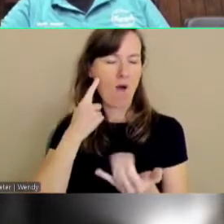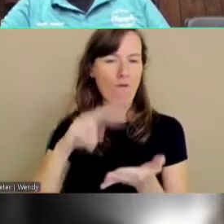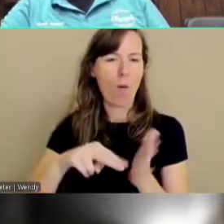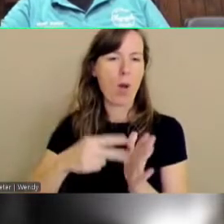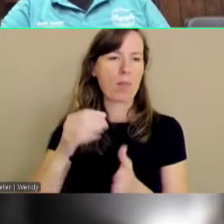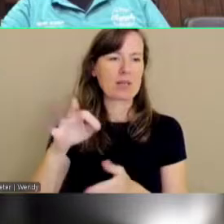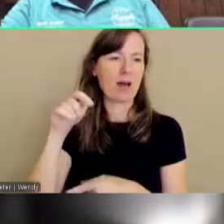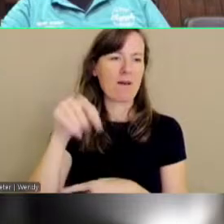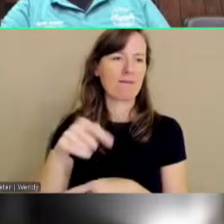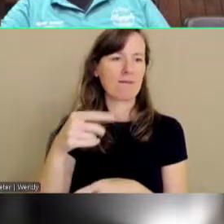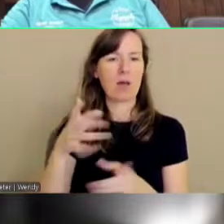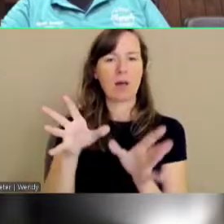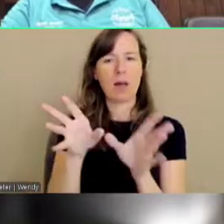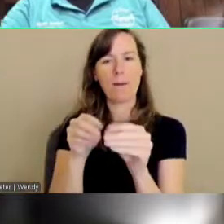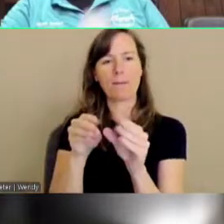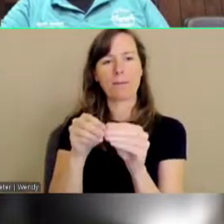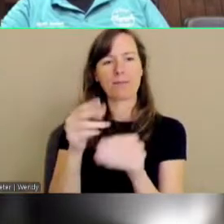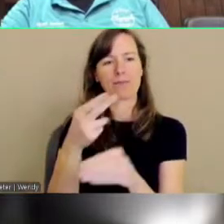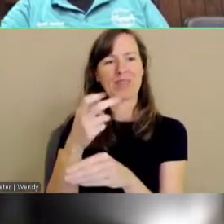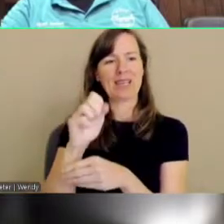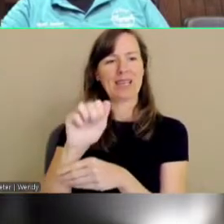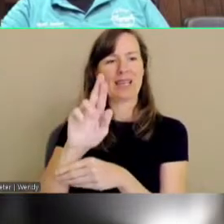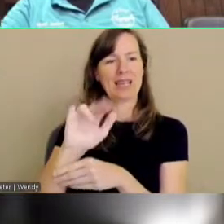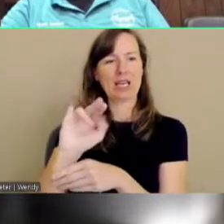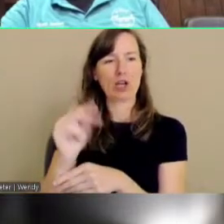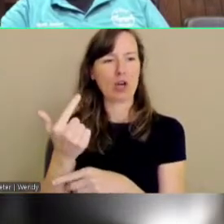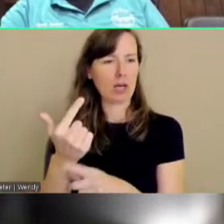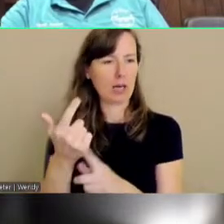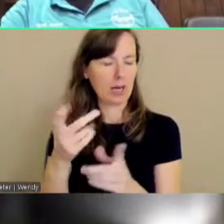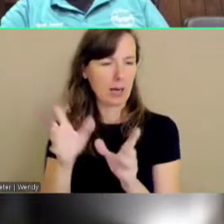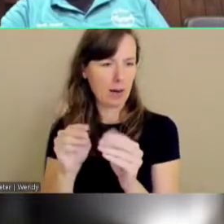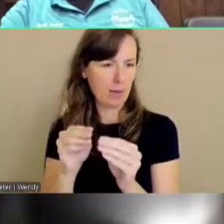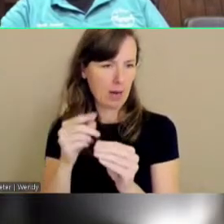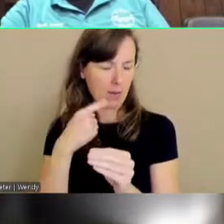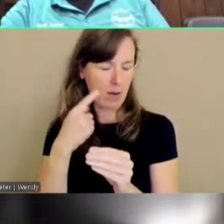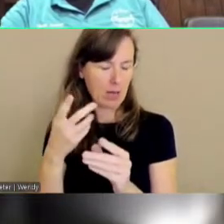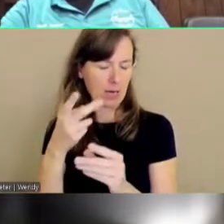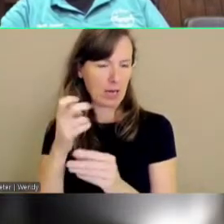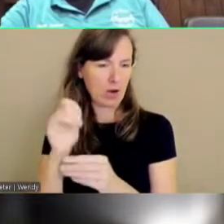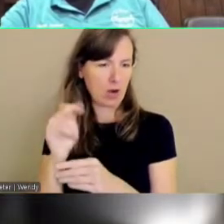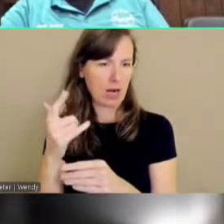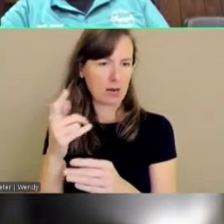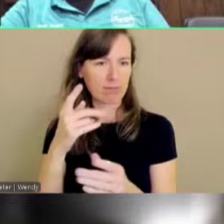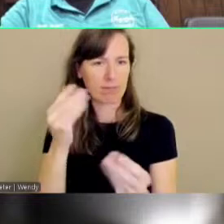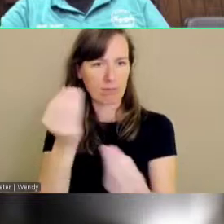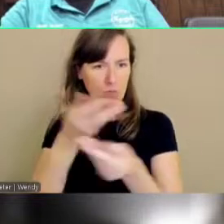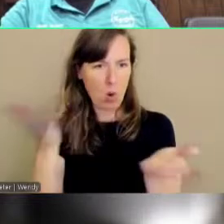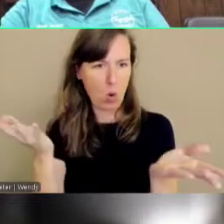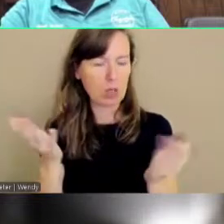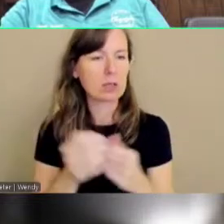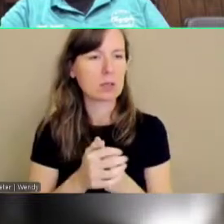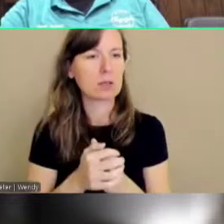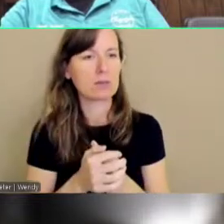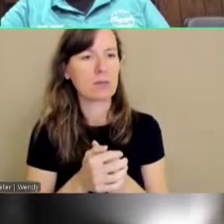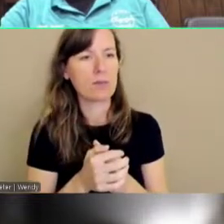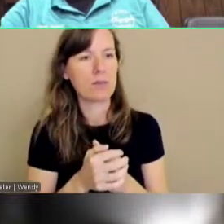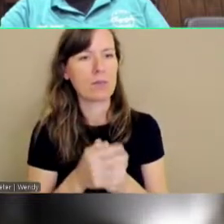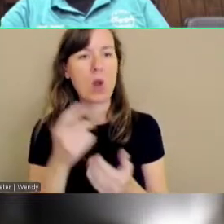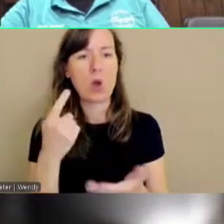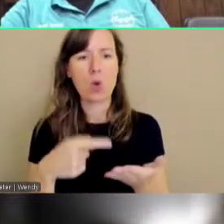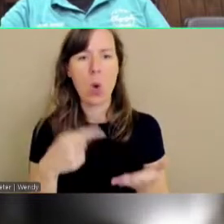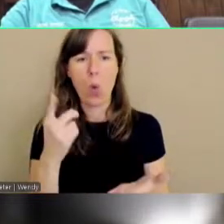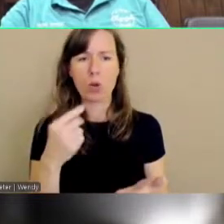notice. Which takes me to the thornier issue of what do we write on that